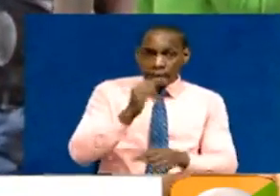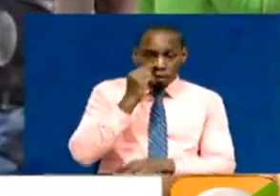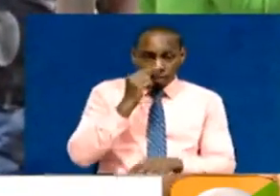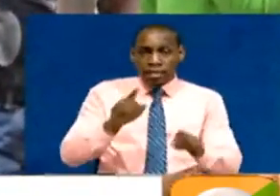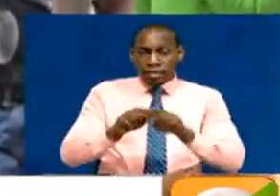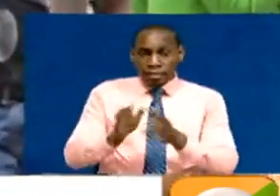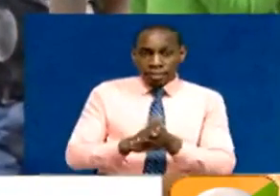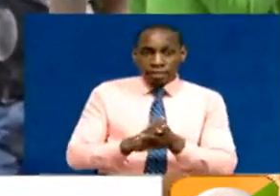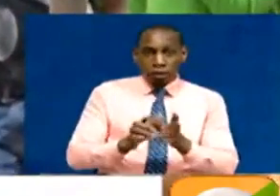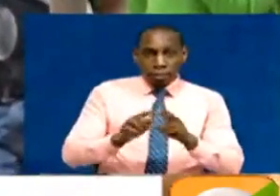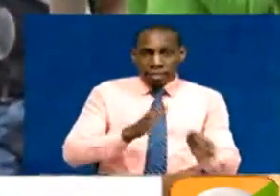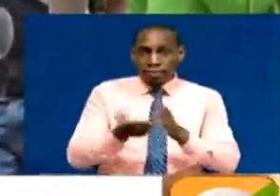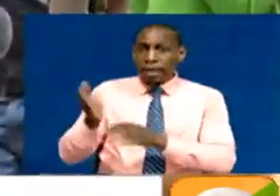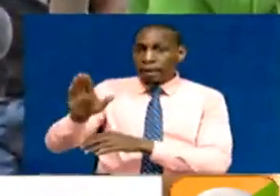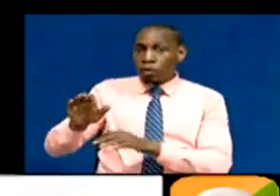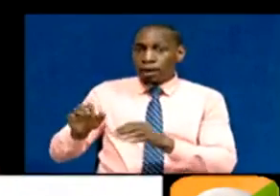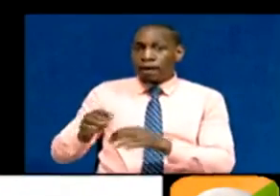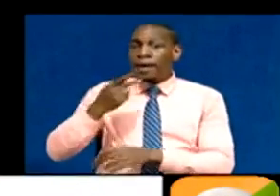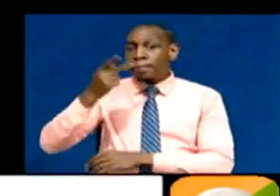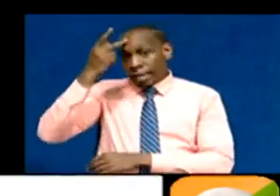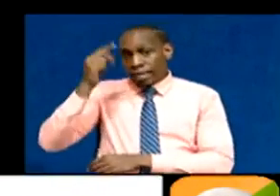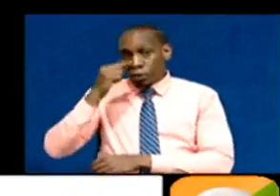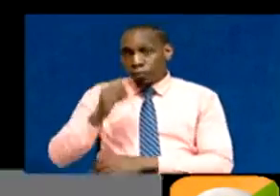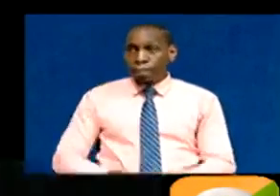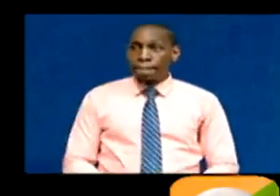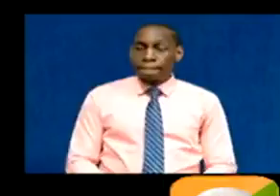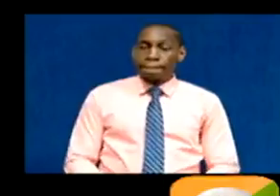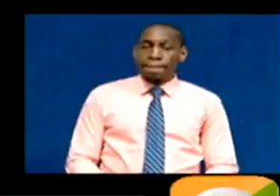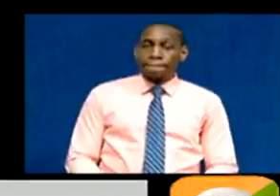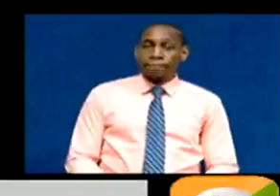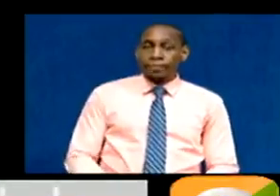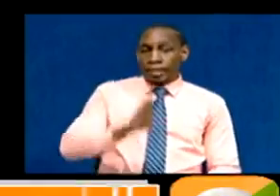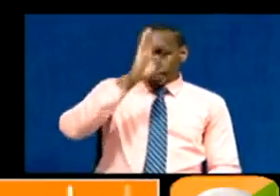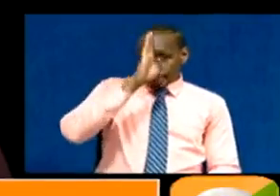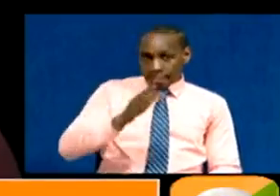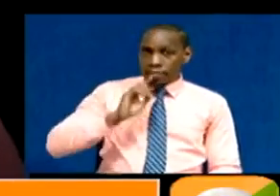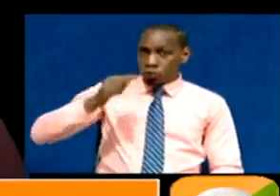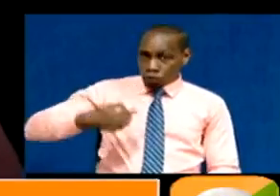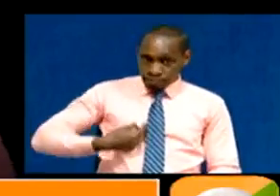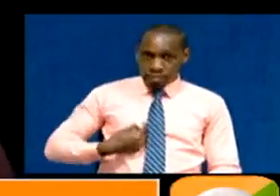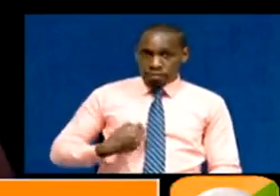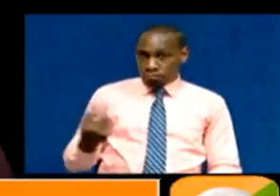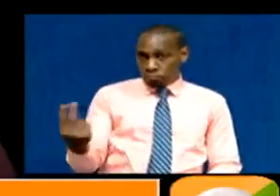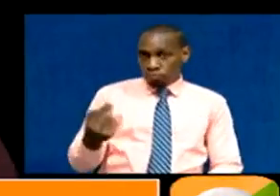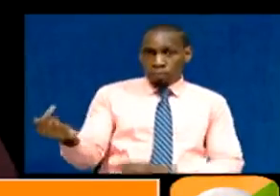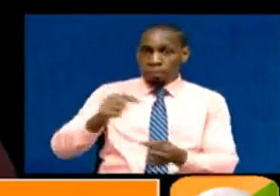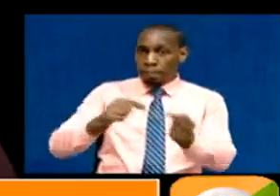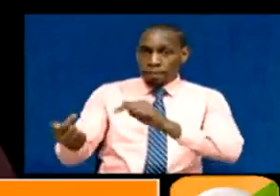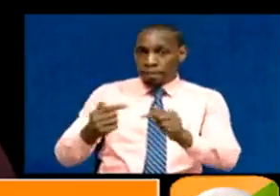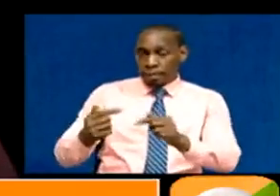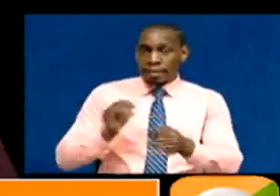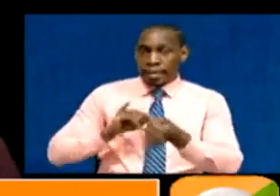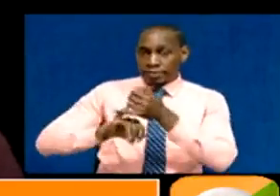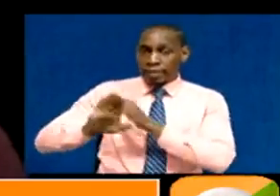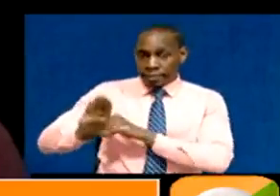had started plans to return to her parents' home. Sunday, alikuwa ananiambia walikuwa nakosana na hii bwana